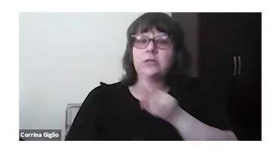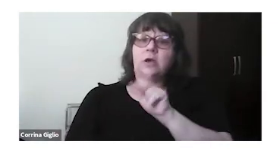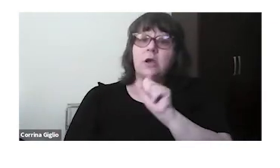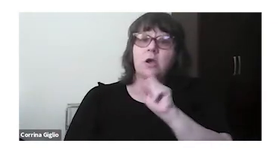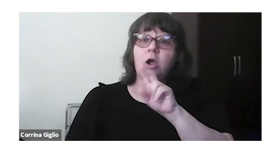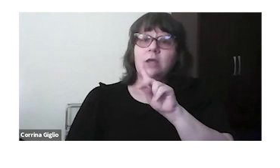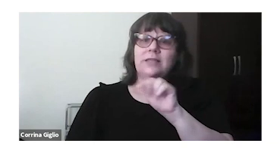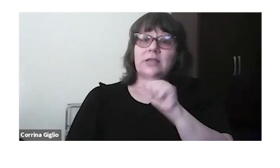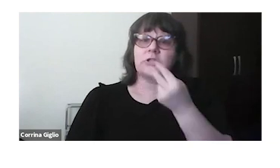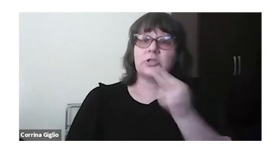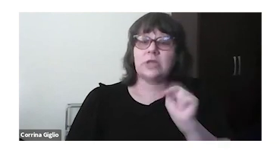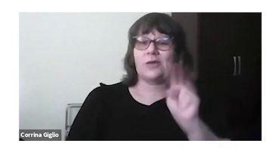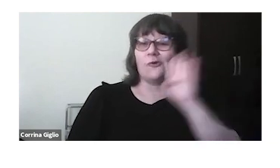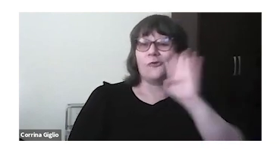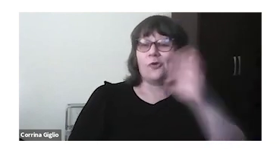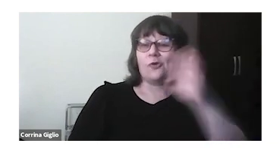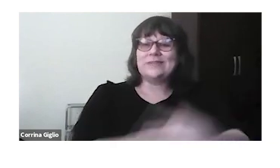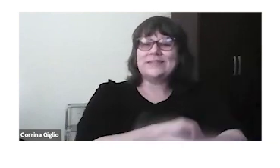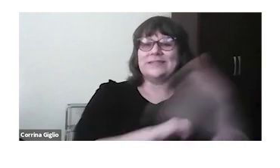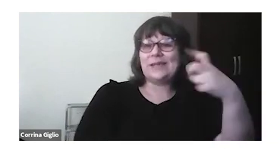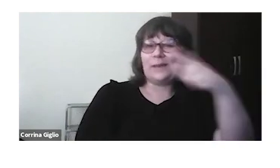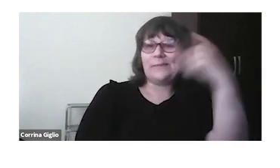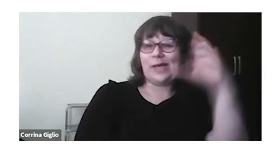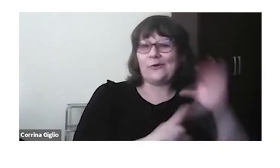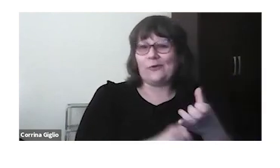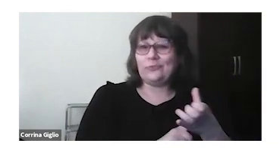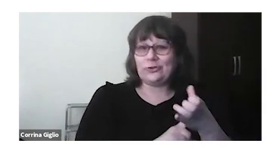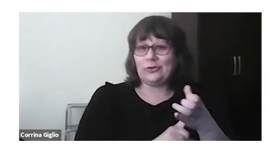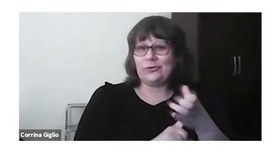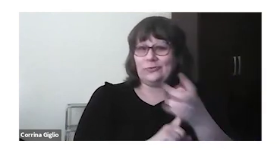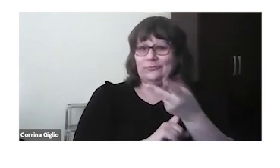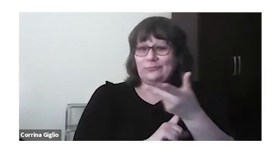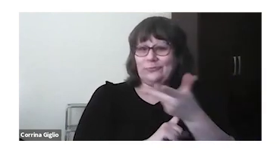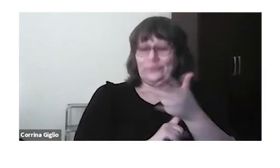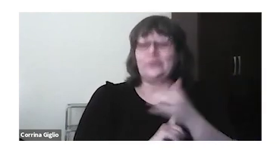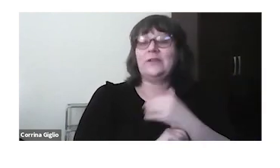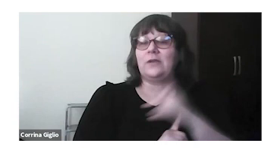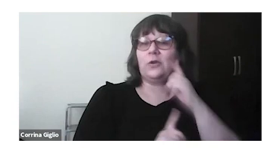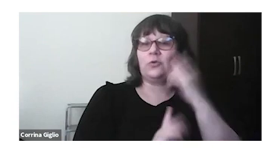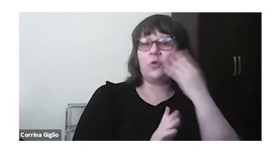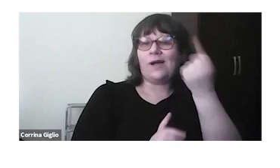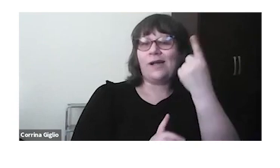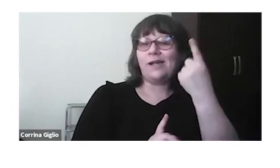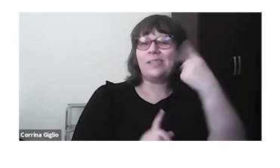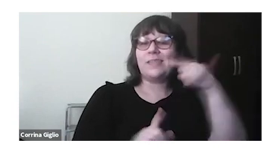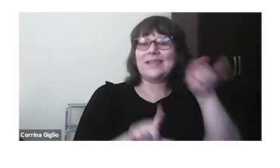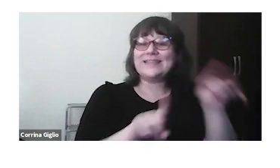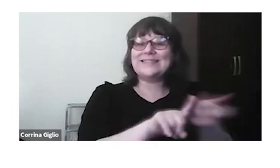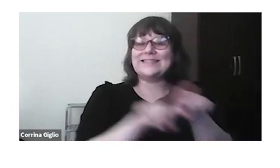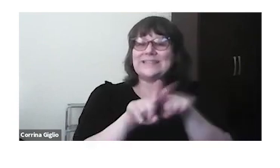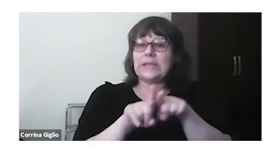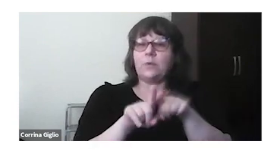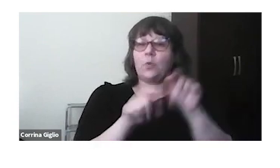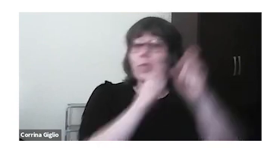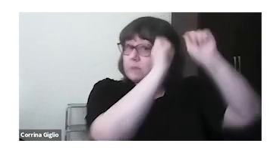are known for appropriating and stealing Black culture. We also know that they have done the same thing with